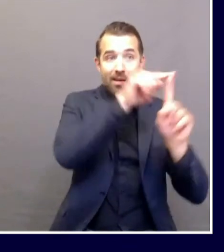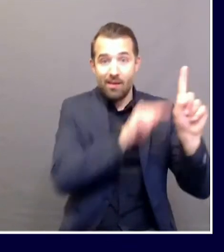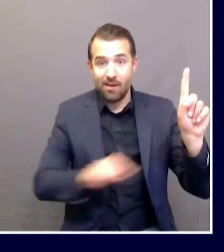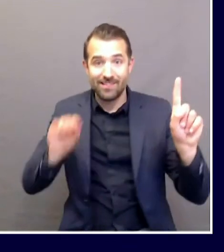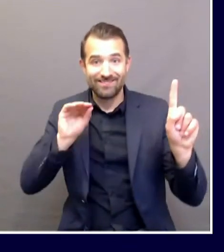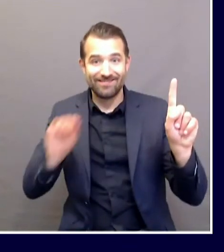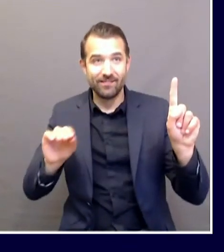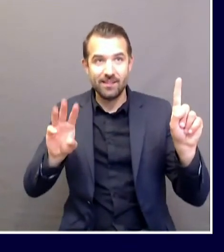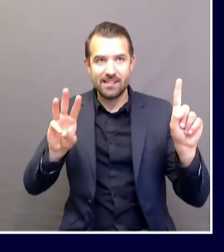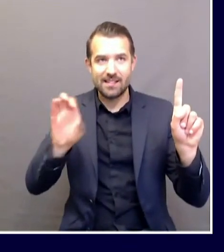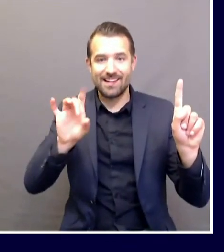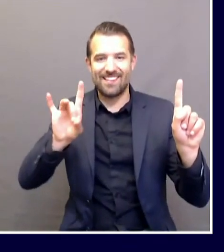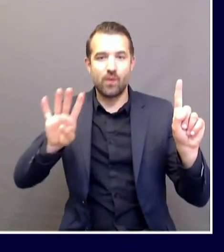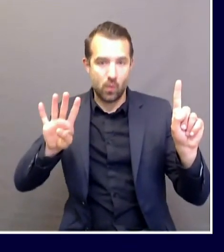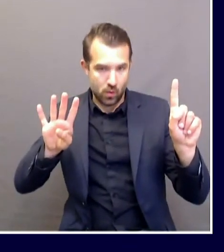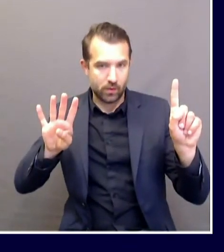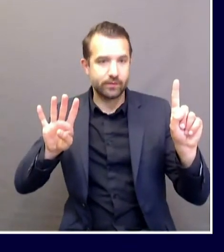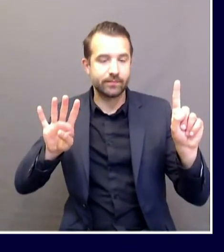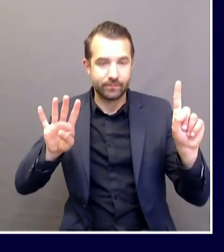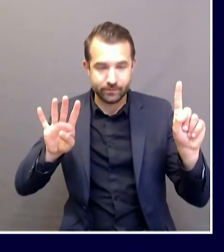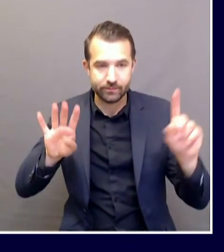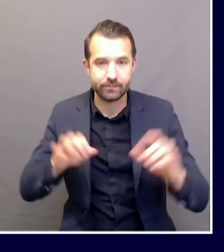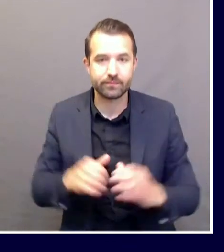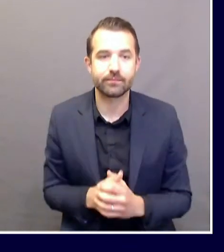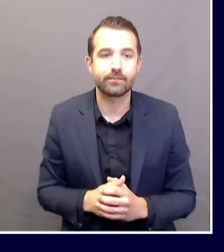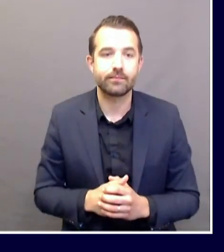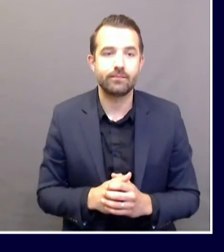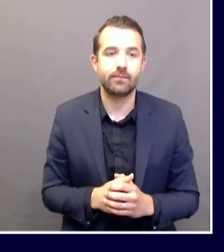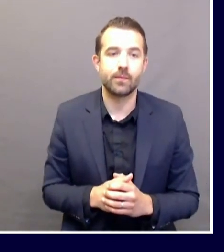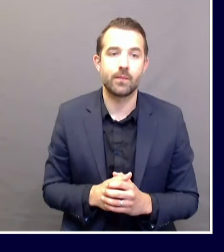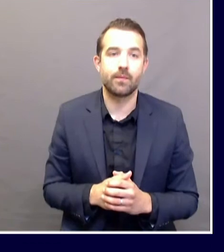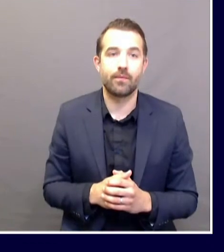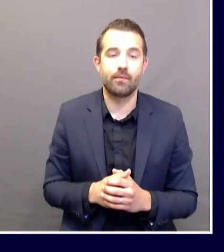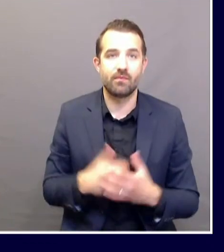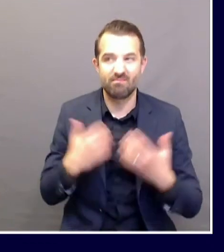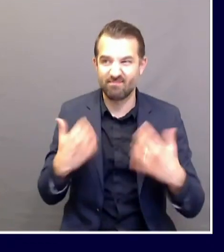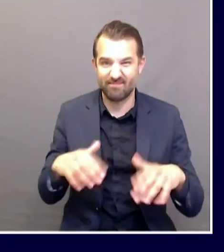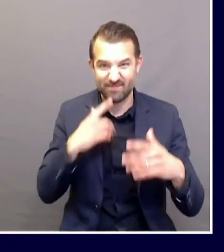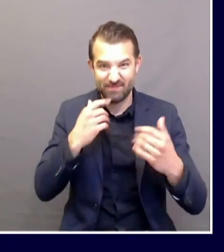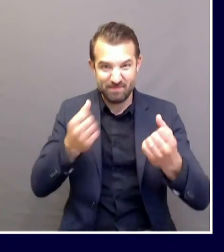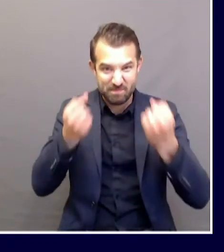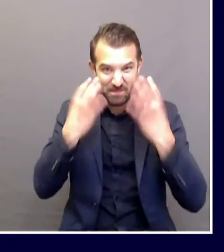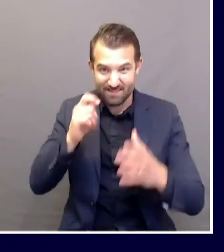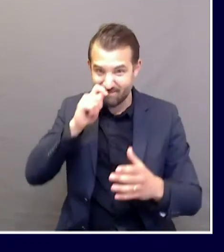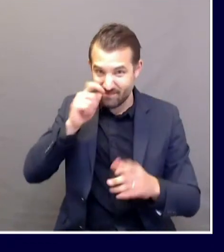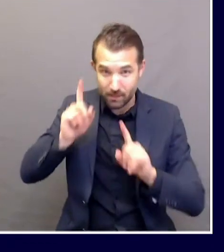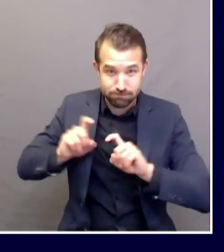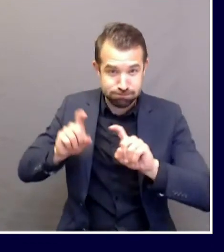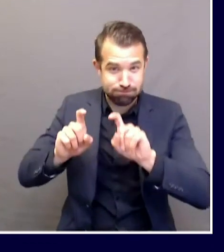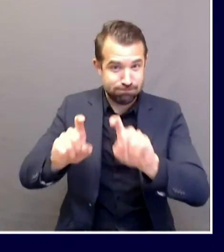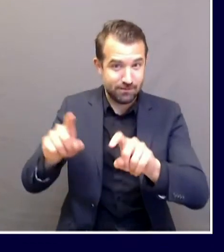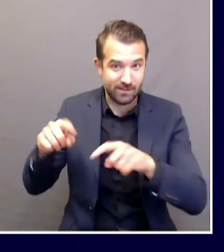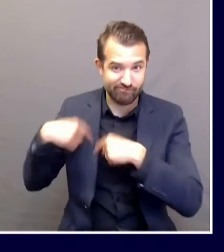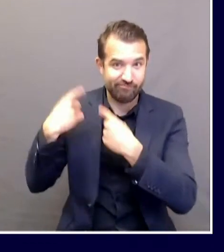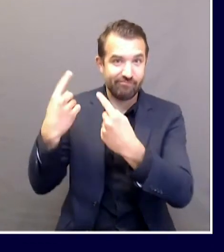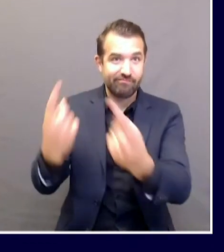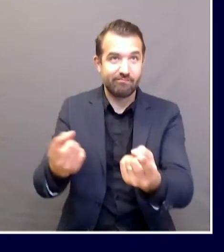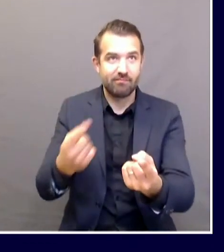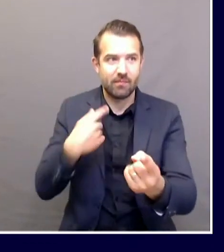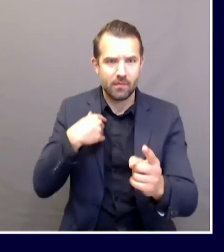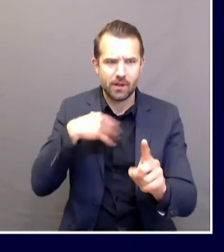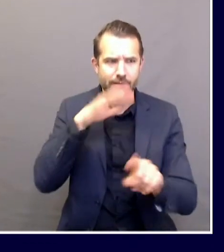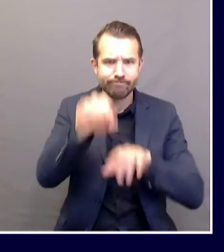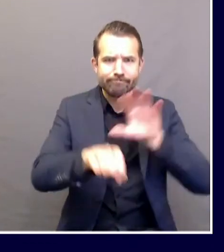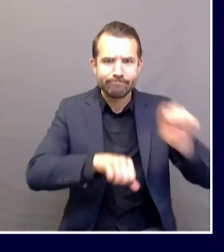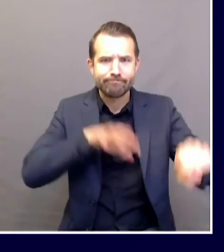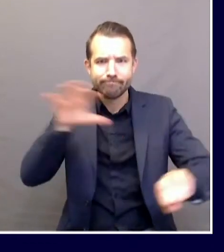tests for every 100,000. That high volume of testing gives us greater confidence in the accuracy of that positivity